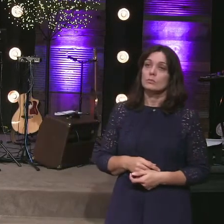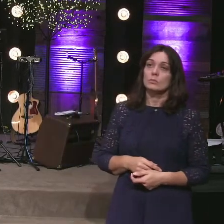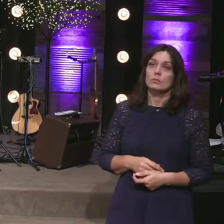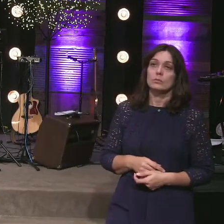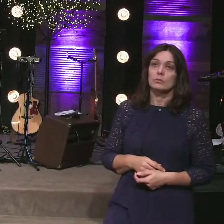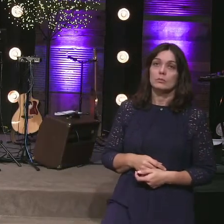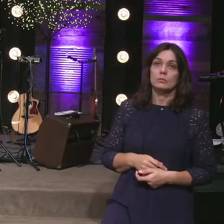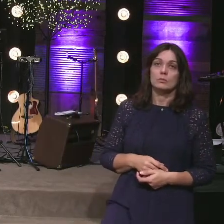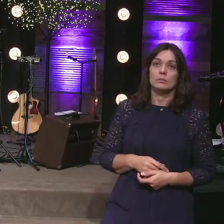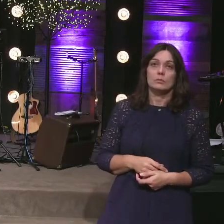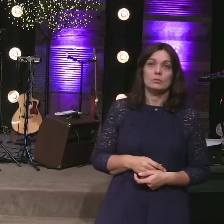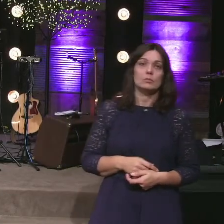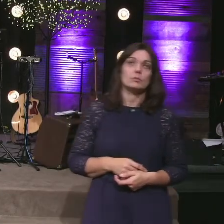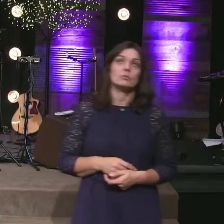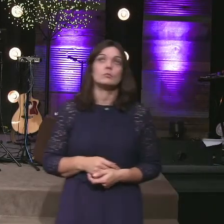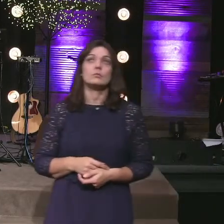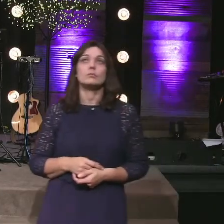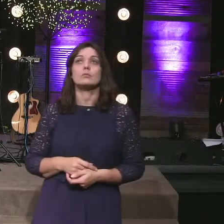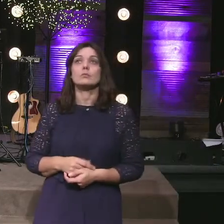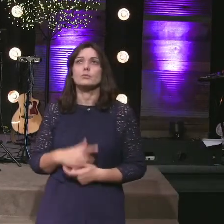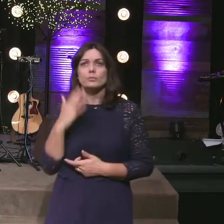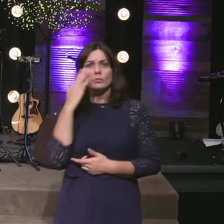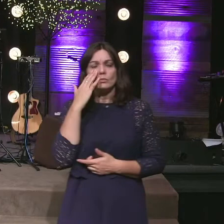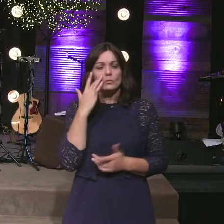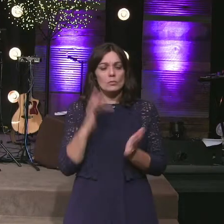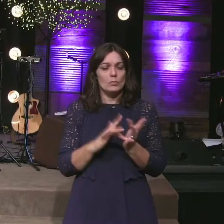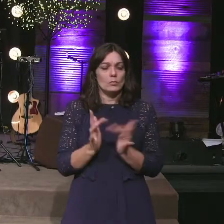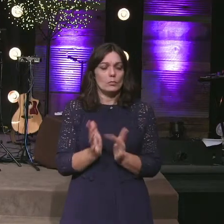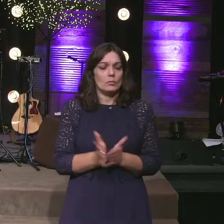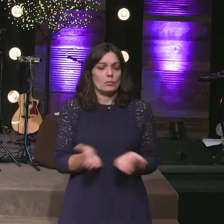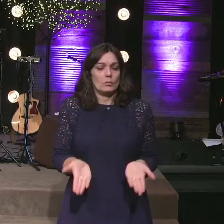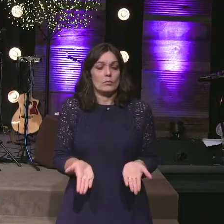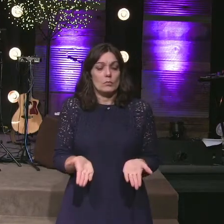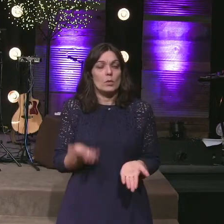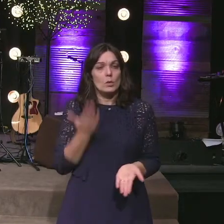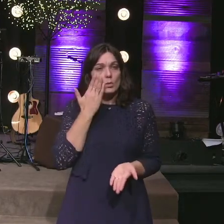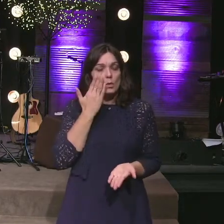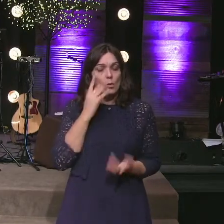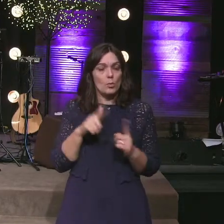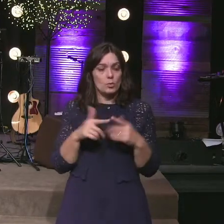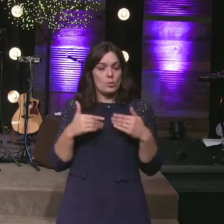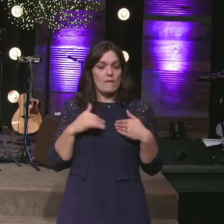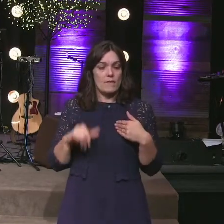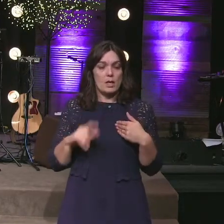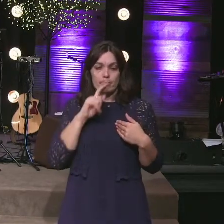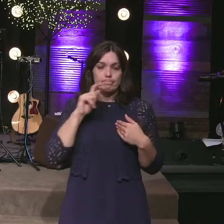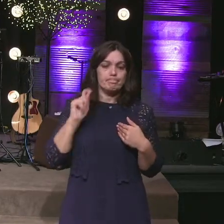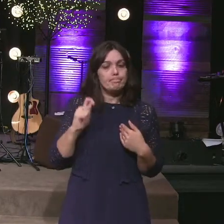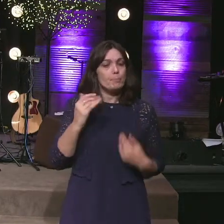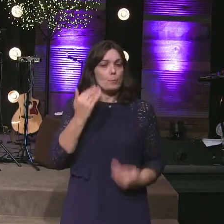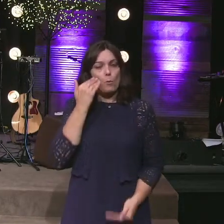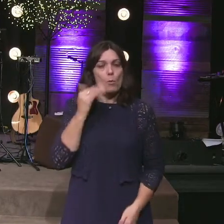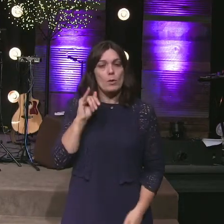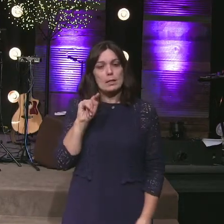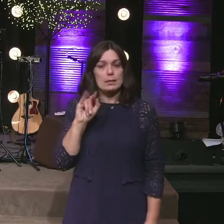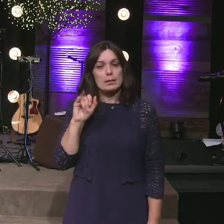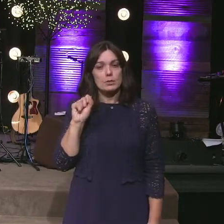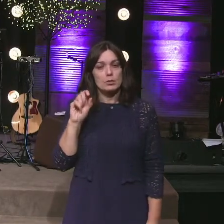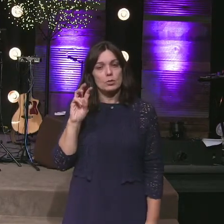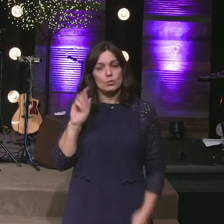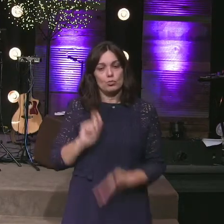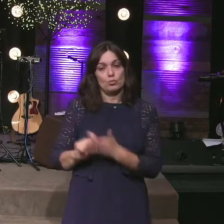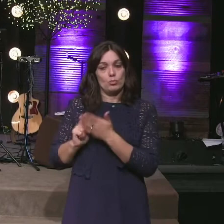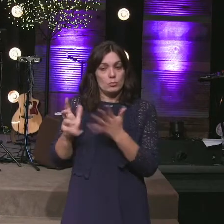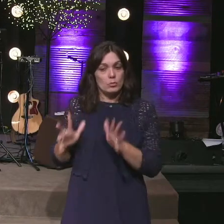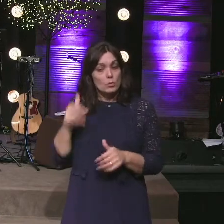You know, the word, when you have it is written in your heart, when you have the word in you, remember what's in